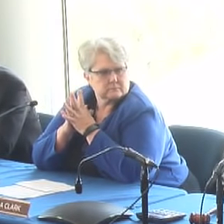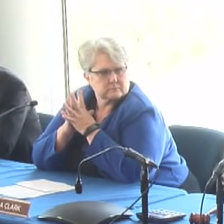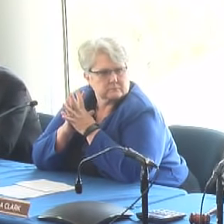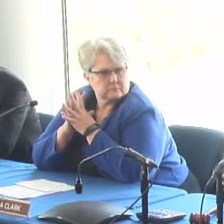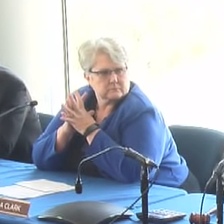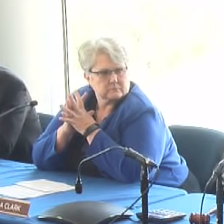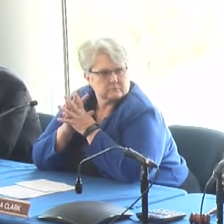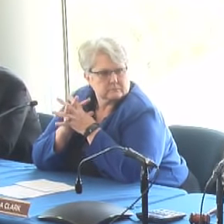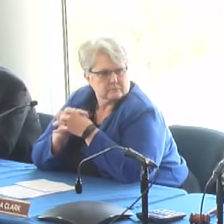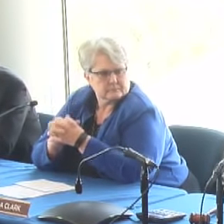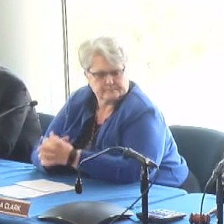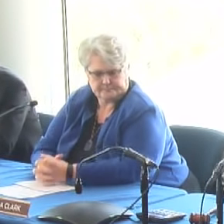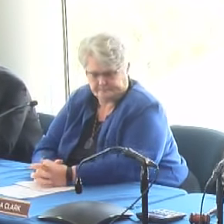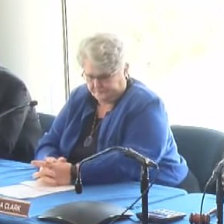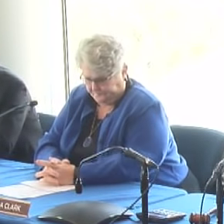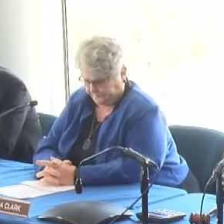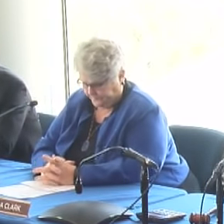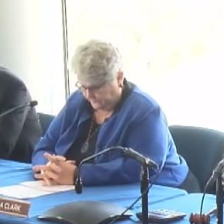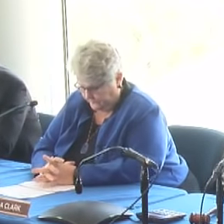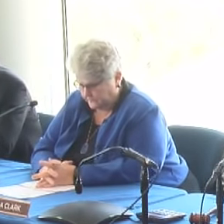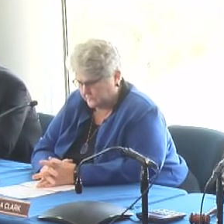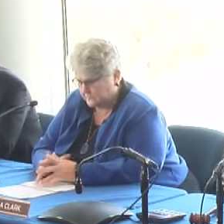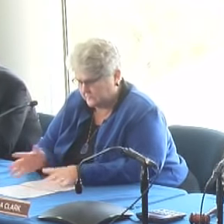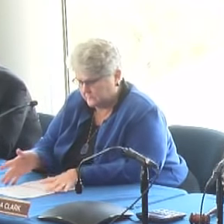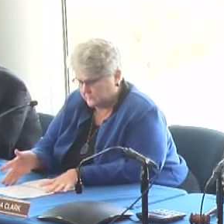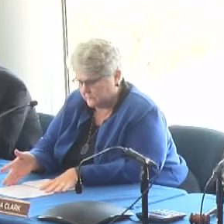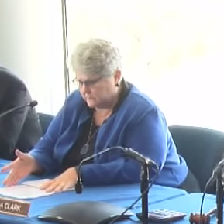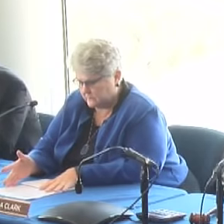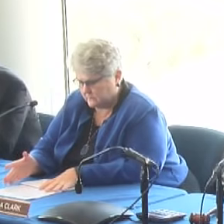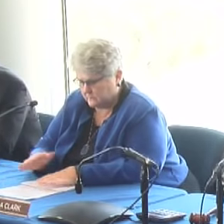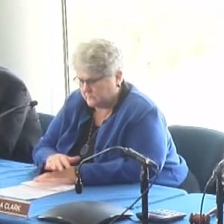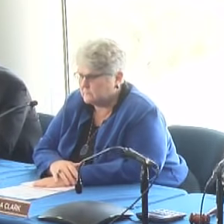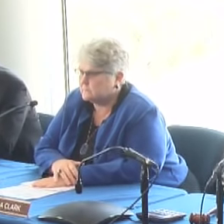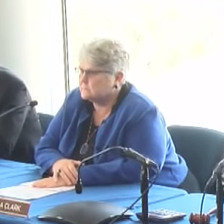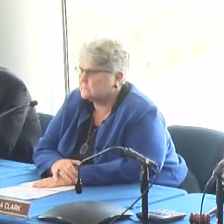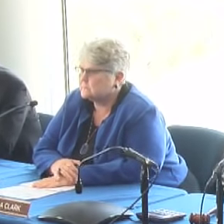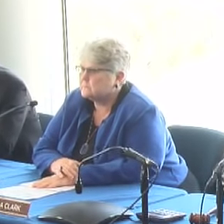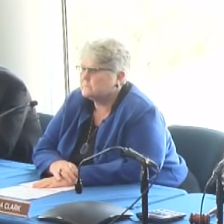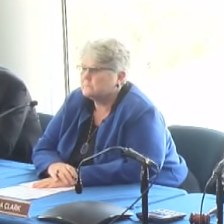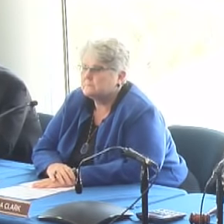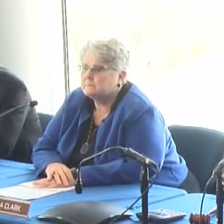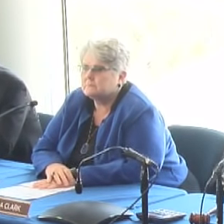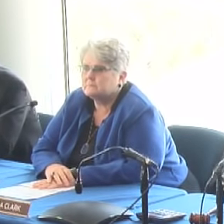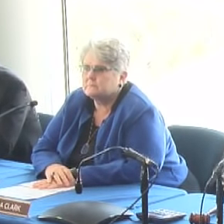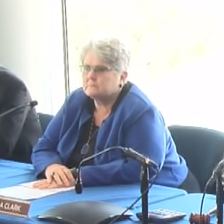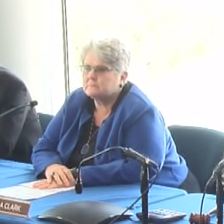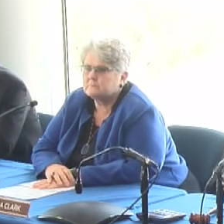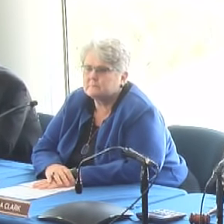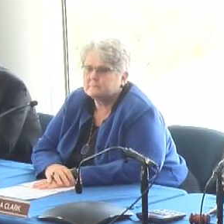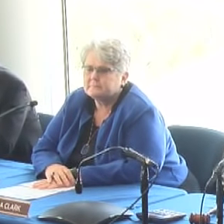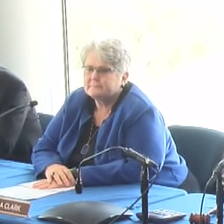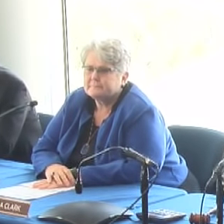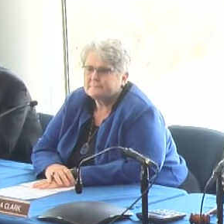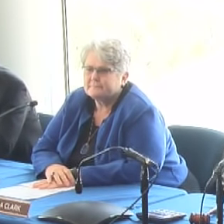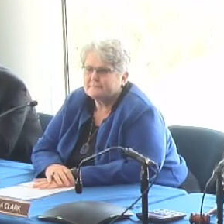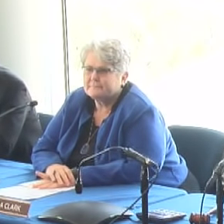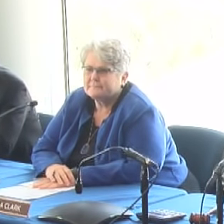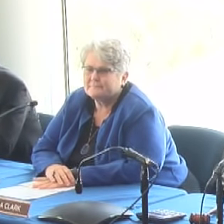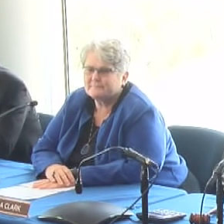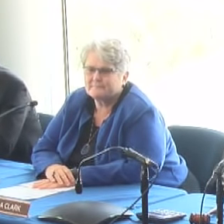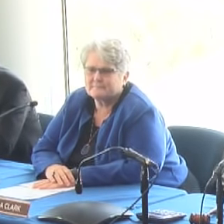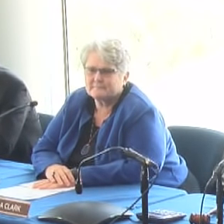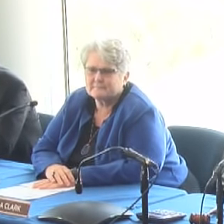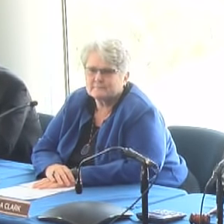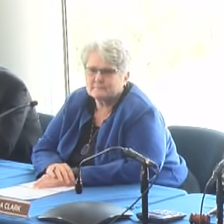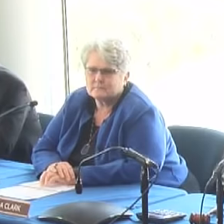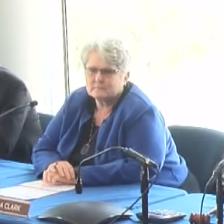at this point I would accept a motion. Madam President, it's a pleasure to address you as